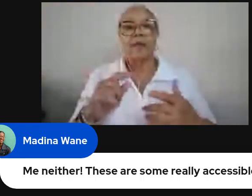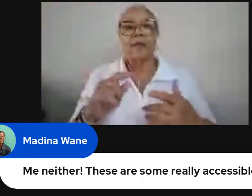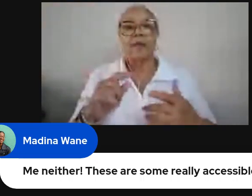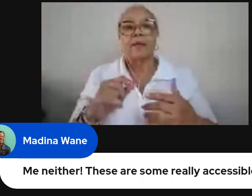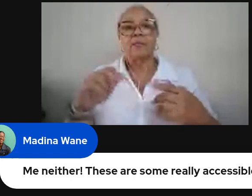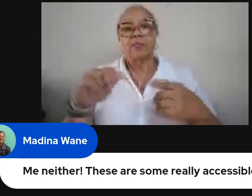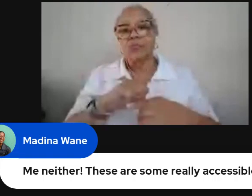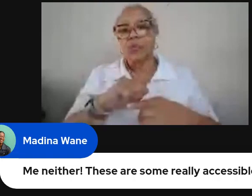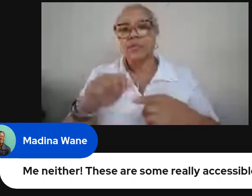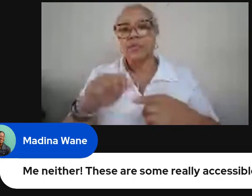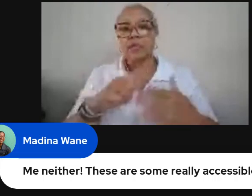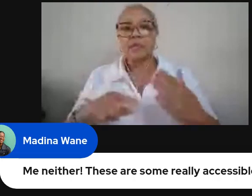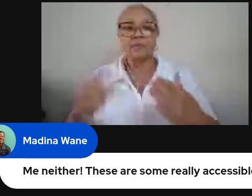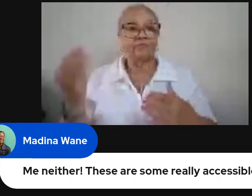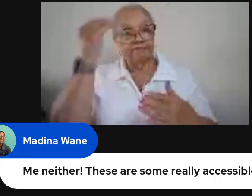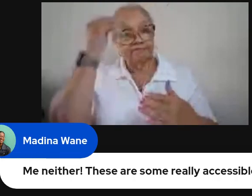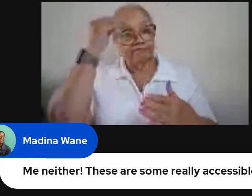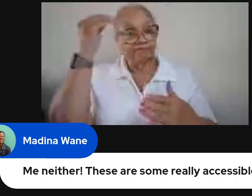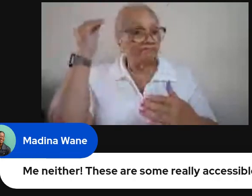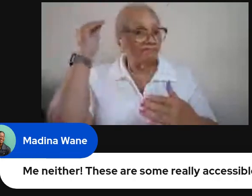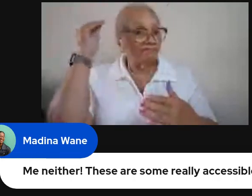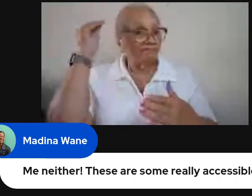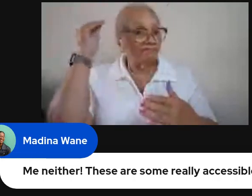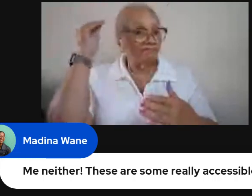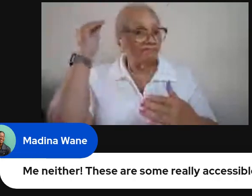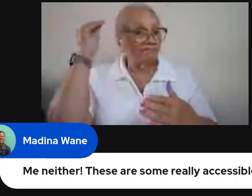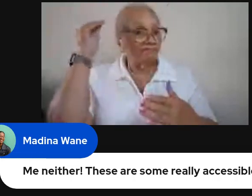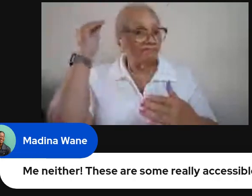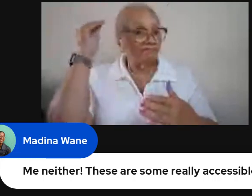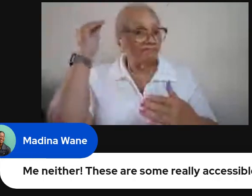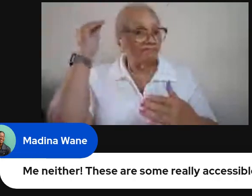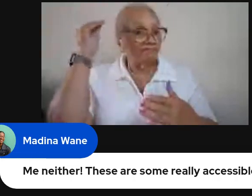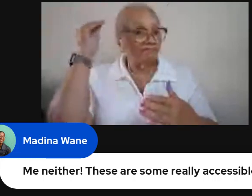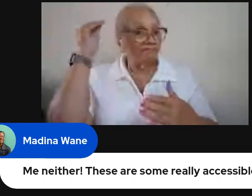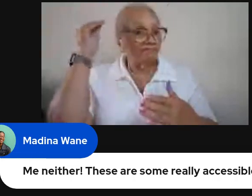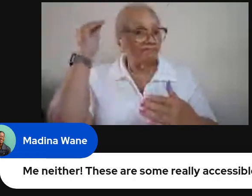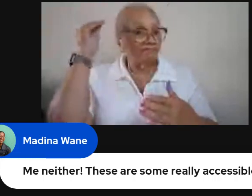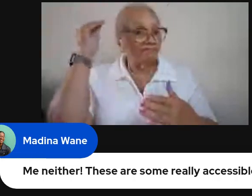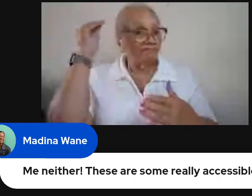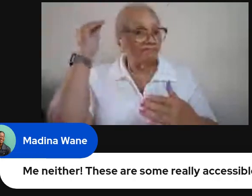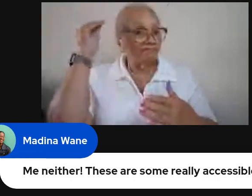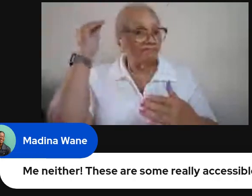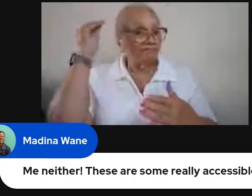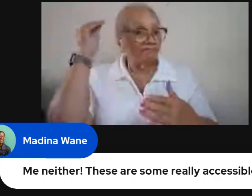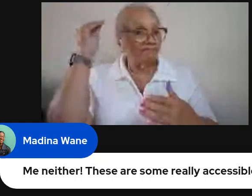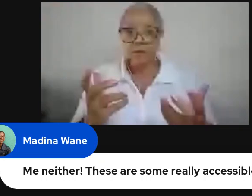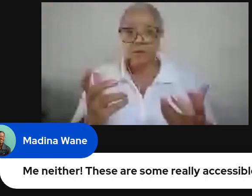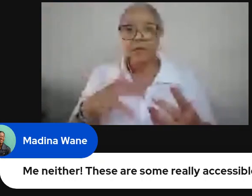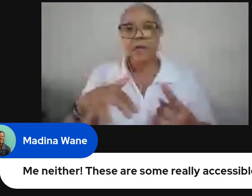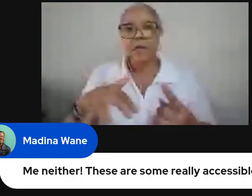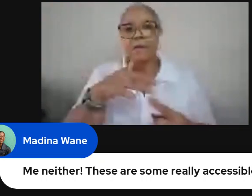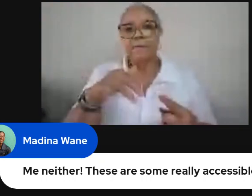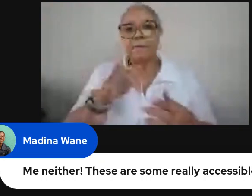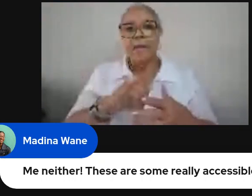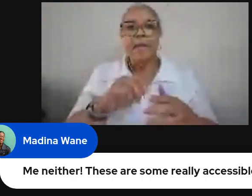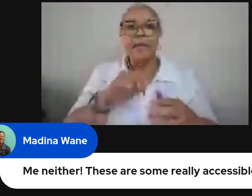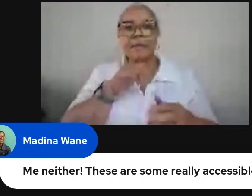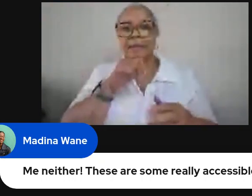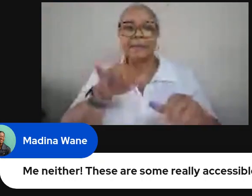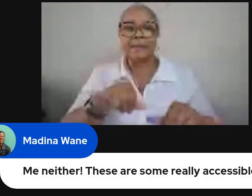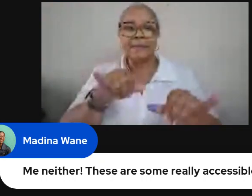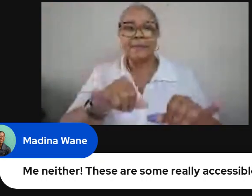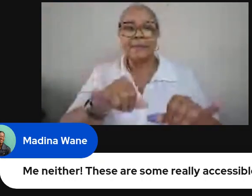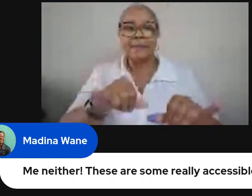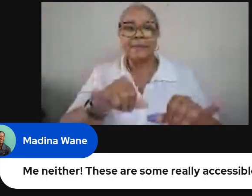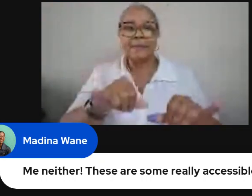in everyone's mind when we think about black boxes is around interpretability. And we worry